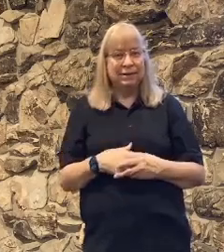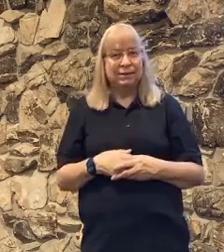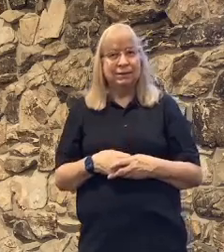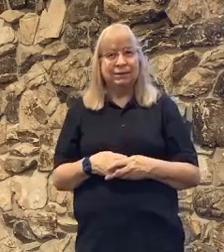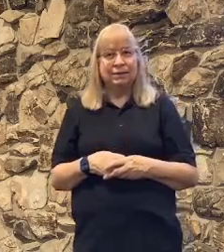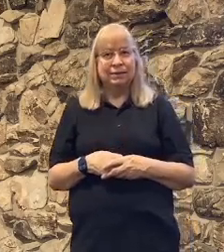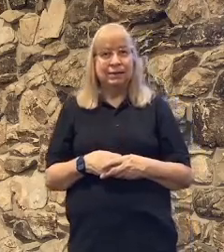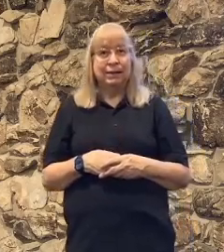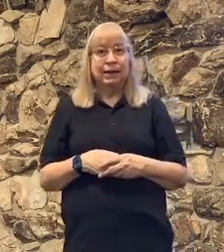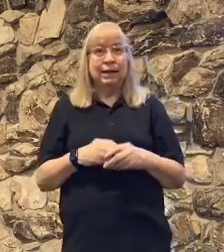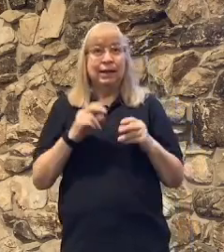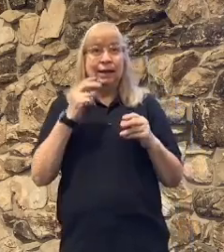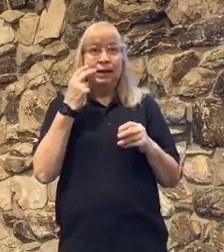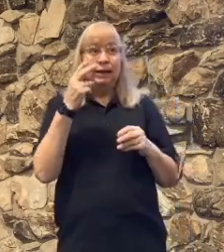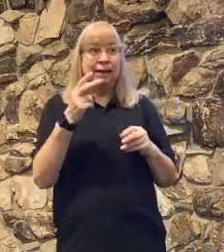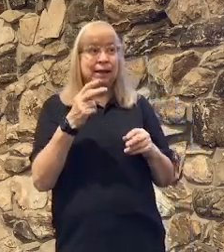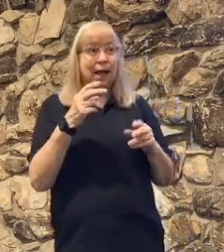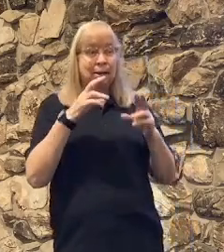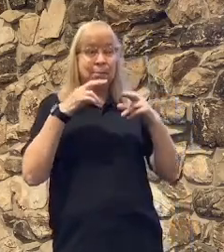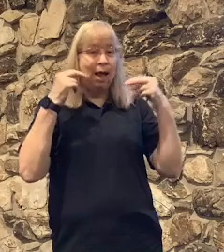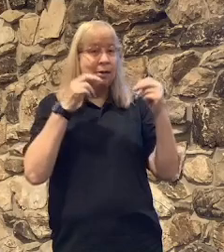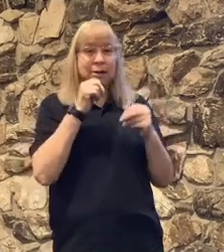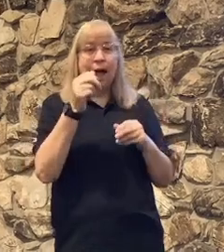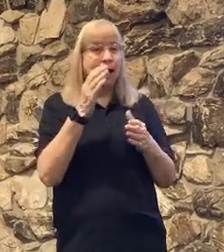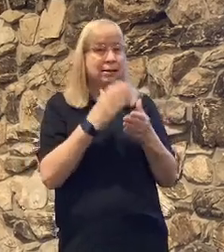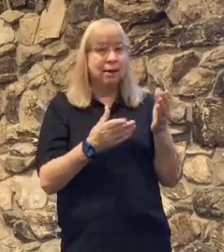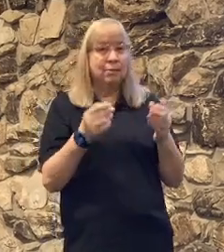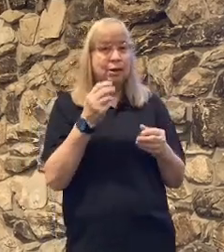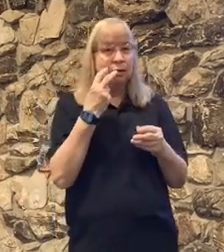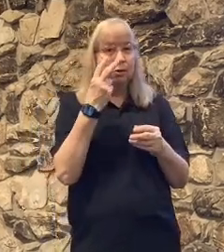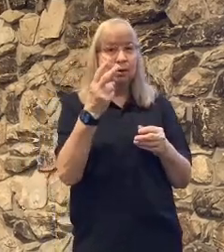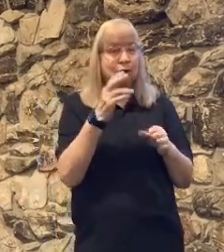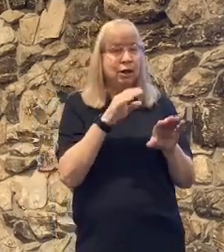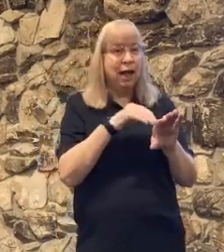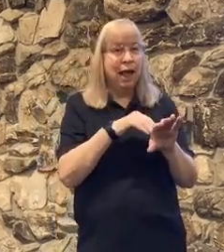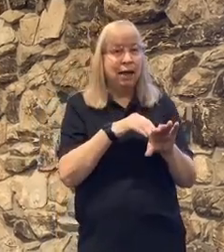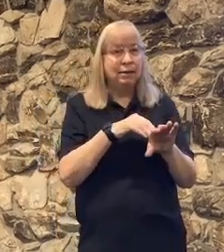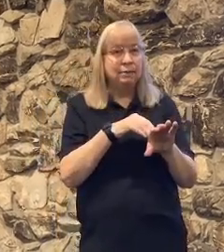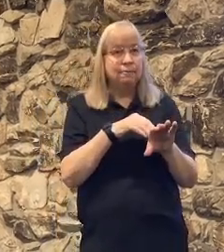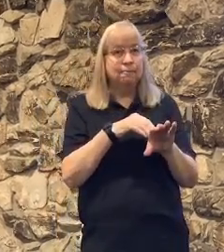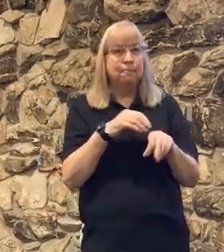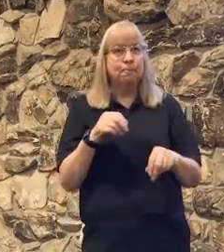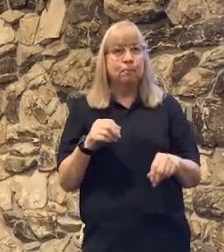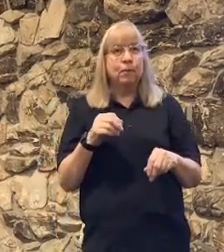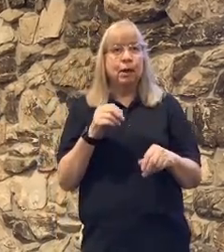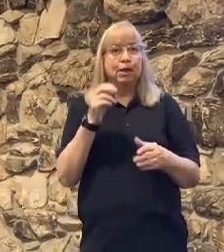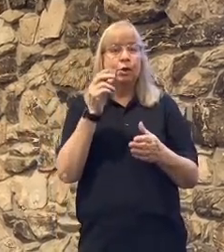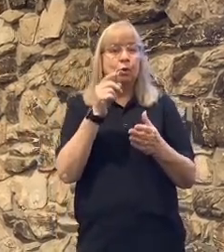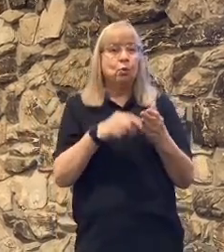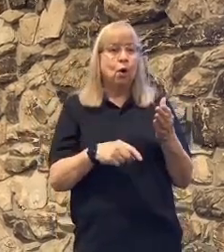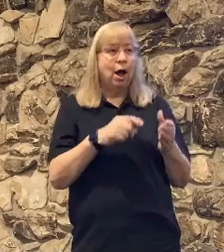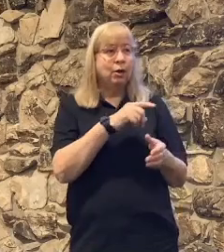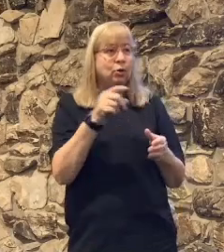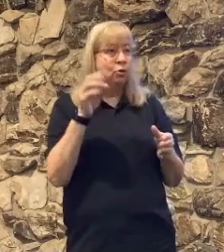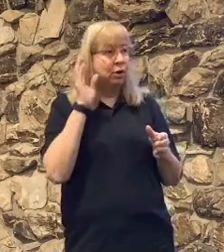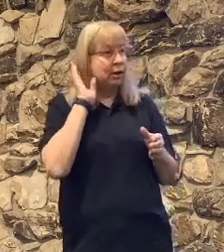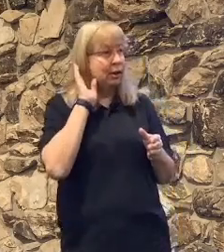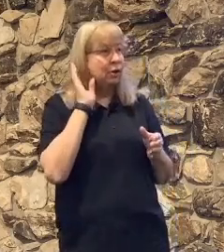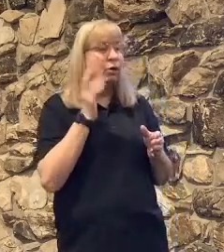See, that smile is not just something that you look at. It's what you hear in